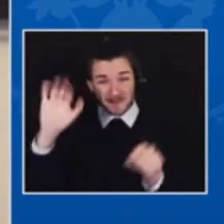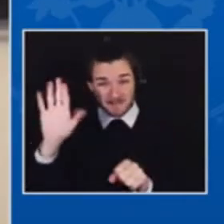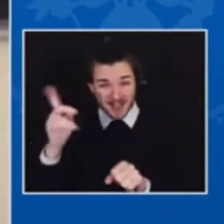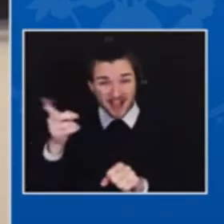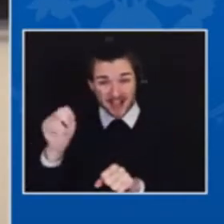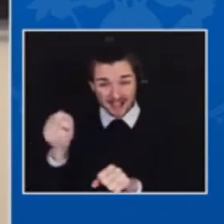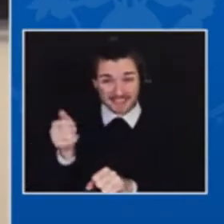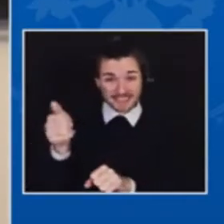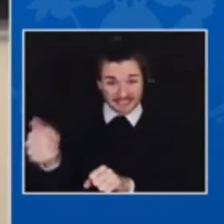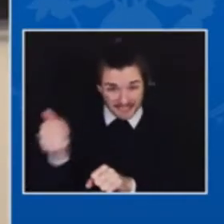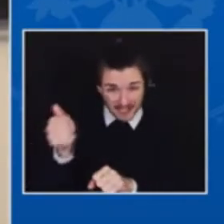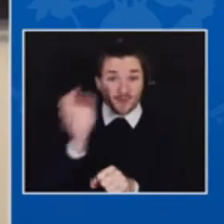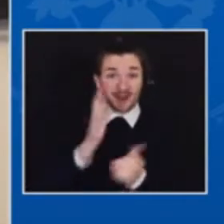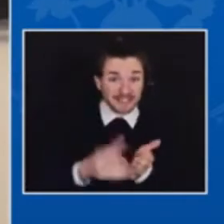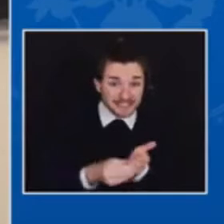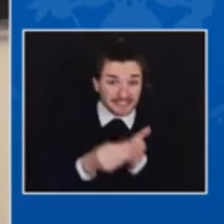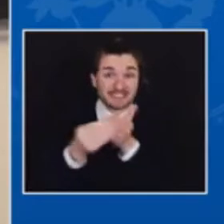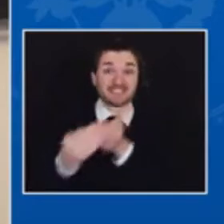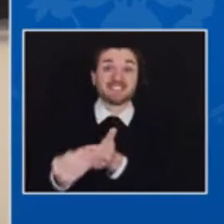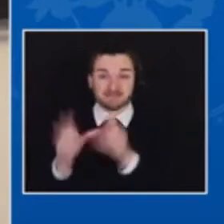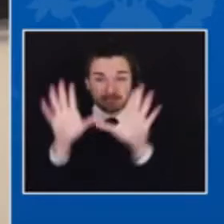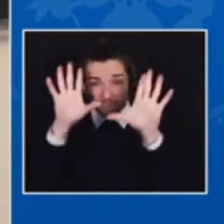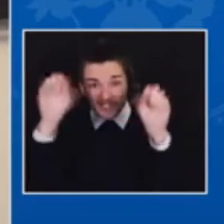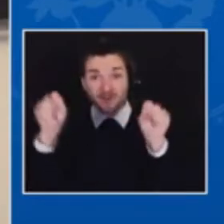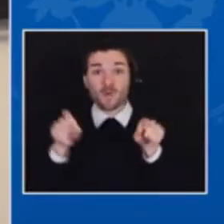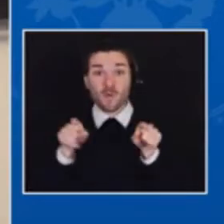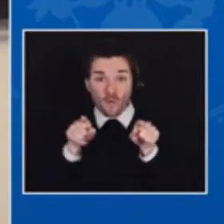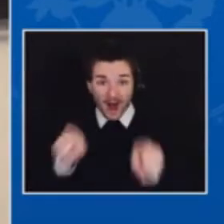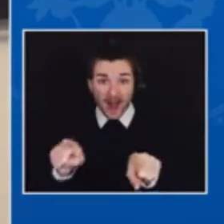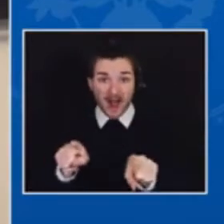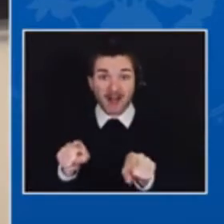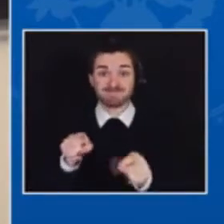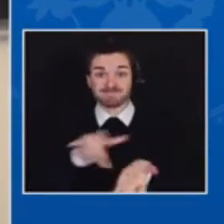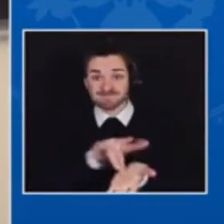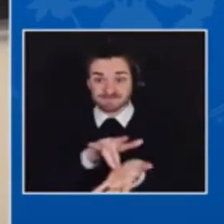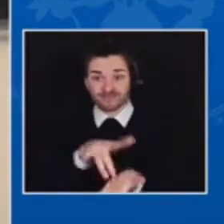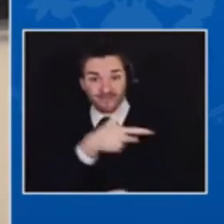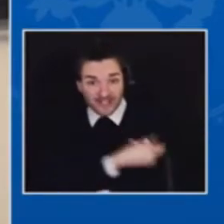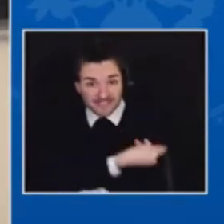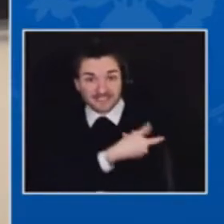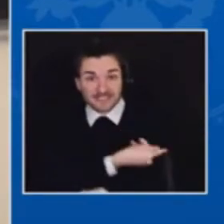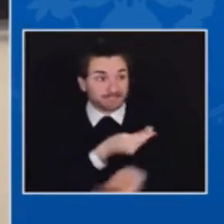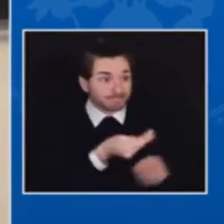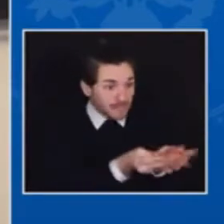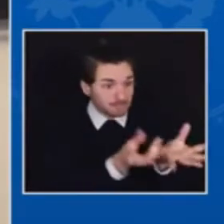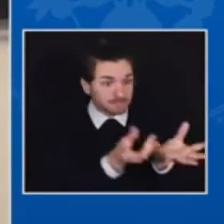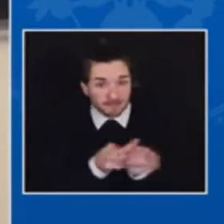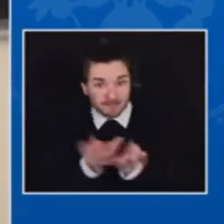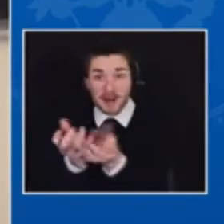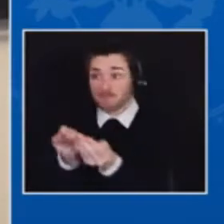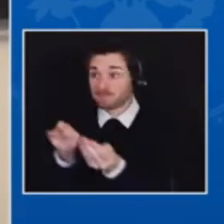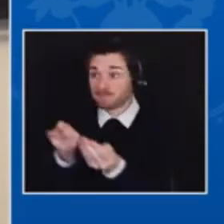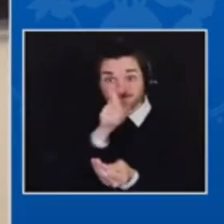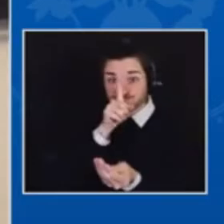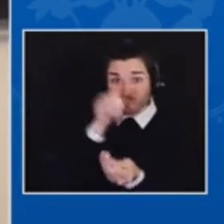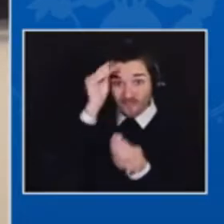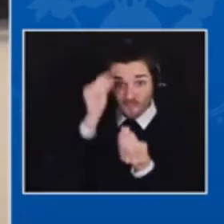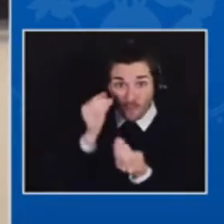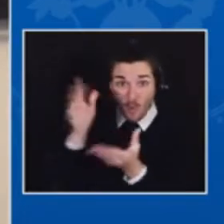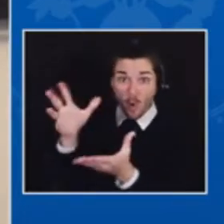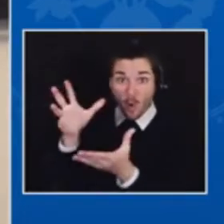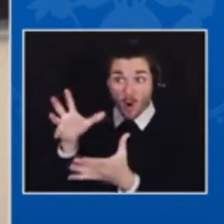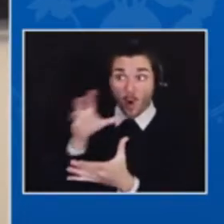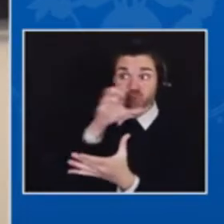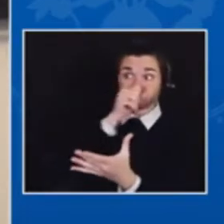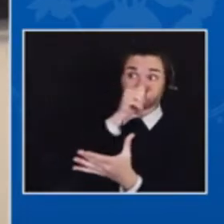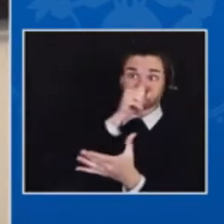uh vaccines if when if that is delayed that could impact small businesses that could impact the economy reopening everybody's looking for certainty